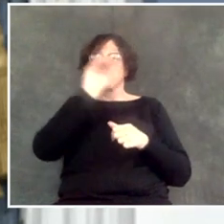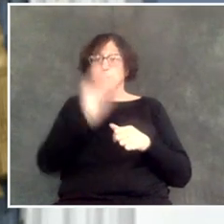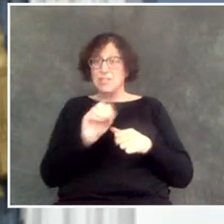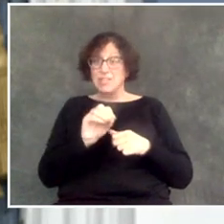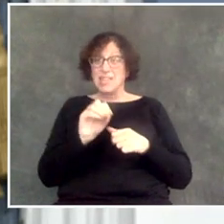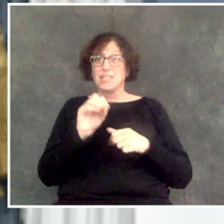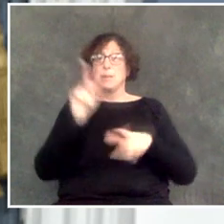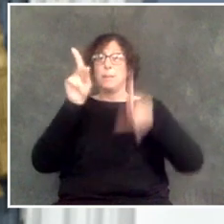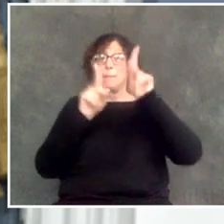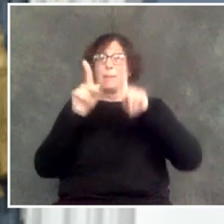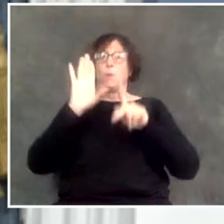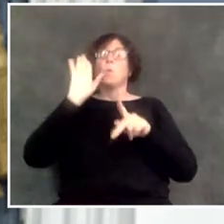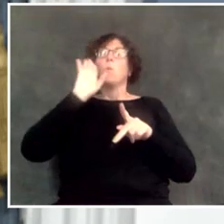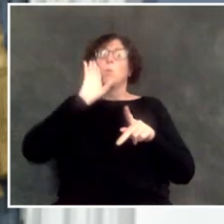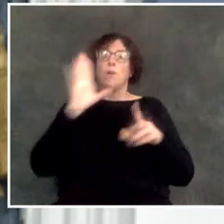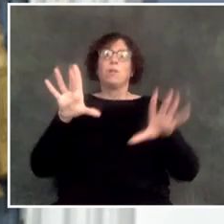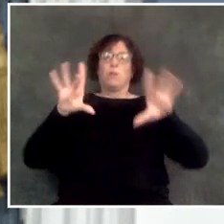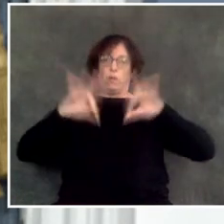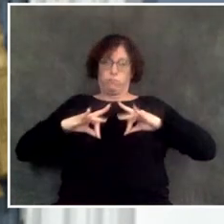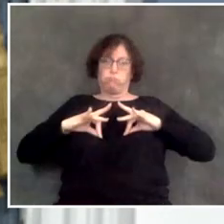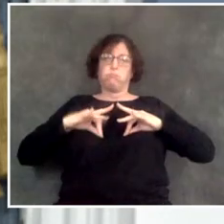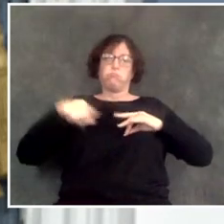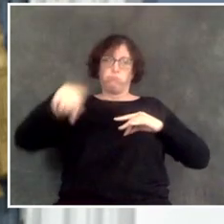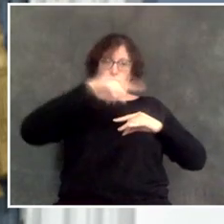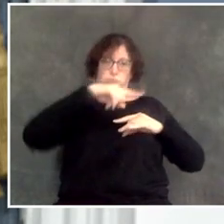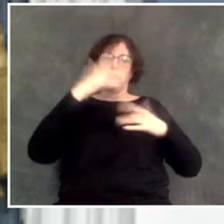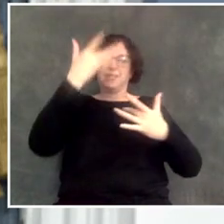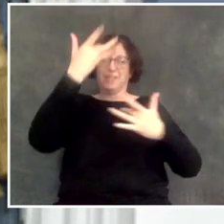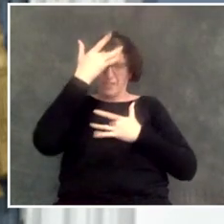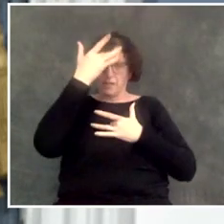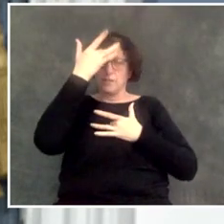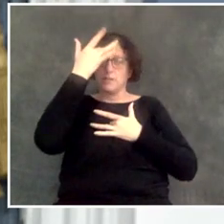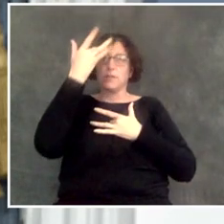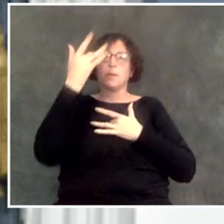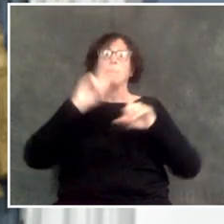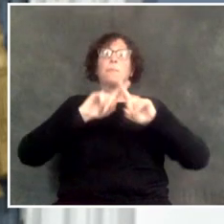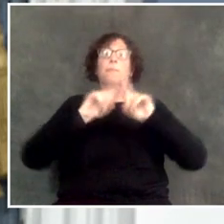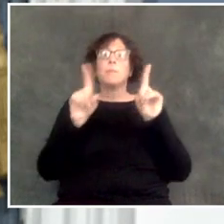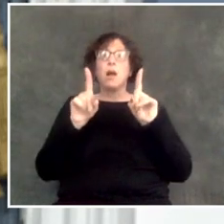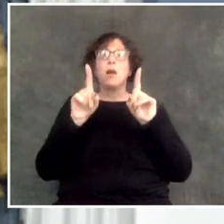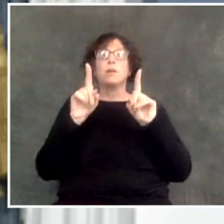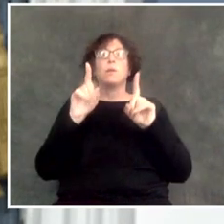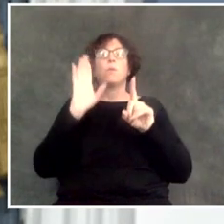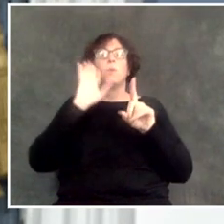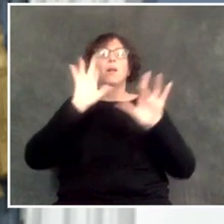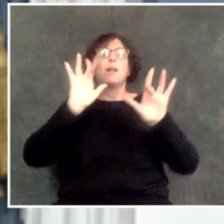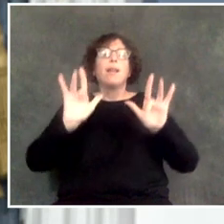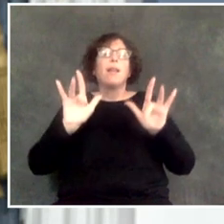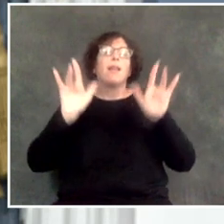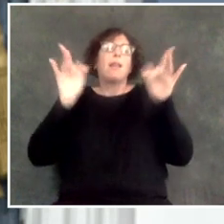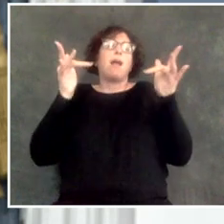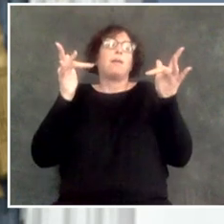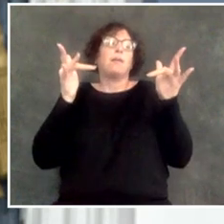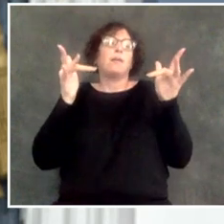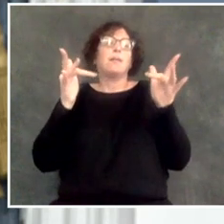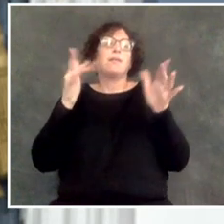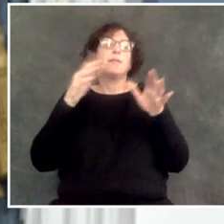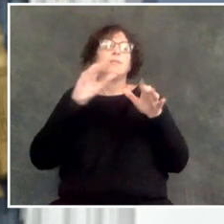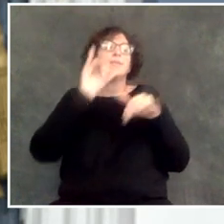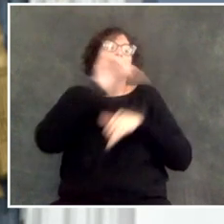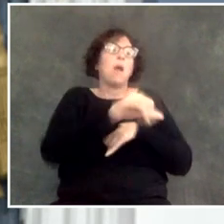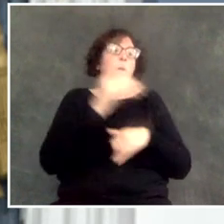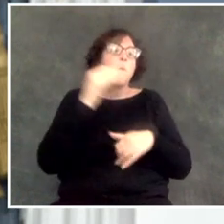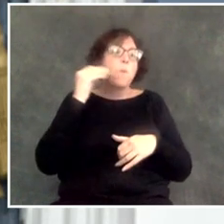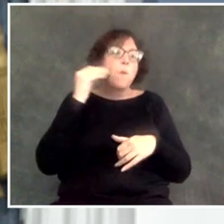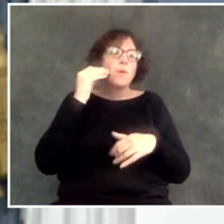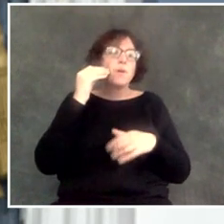medications if they do develop a fever. With the other question, which I have also not been able